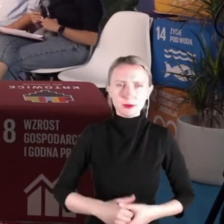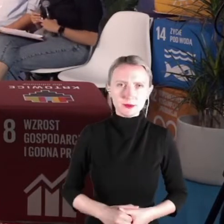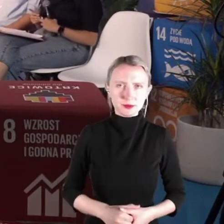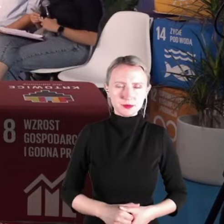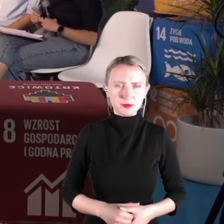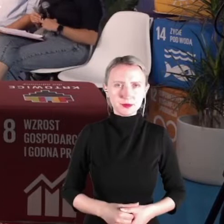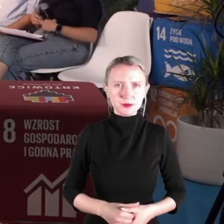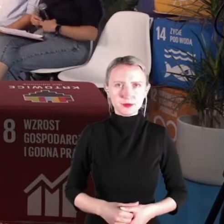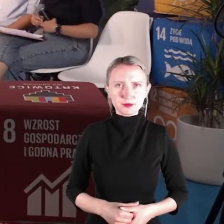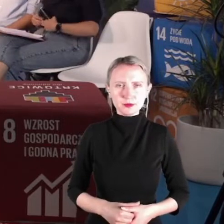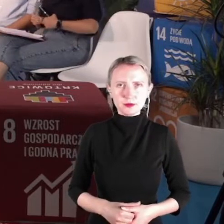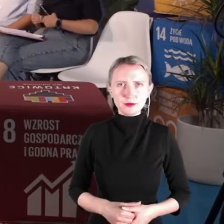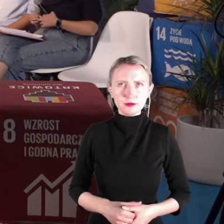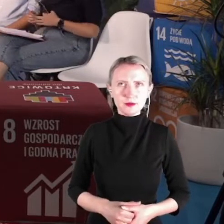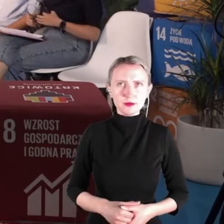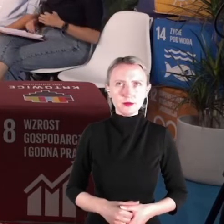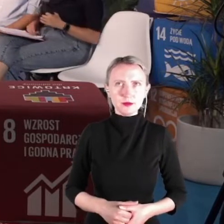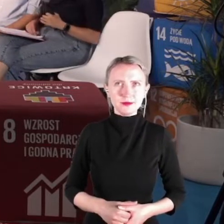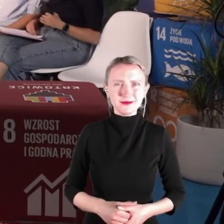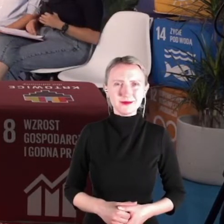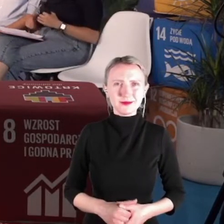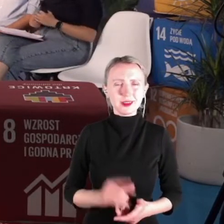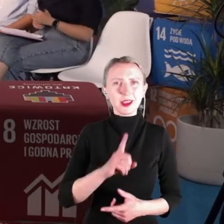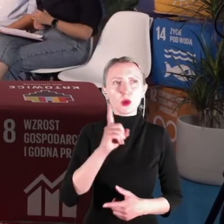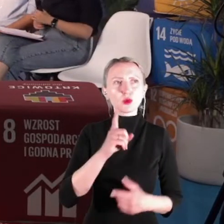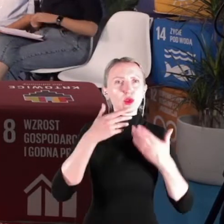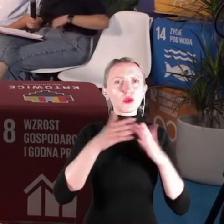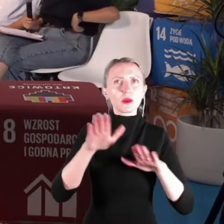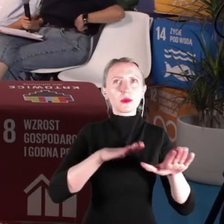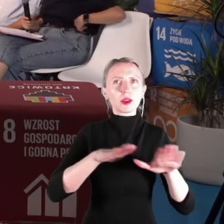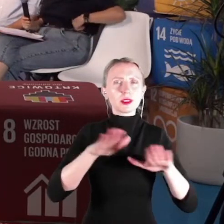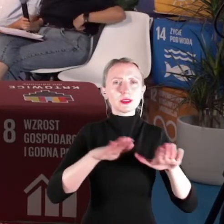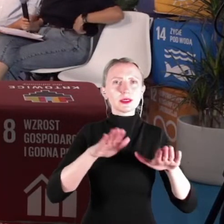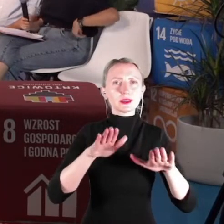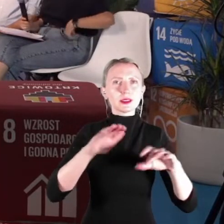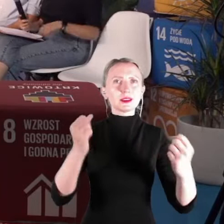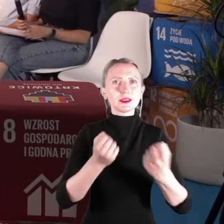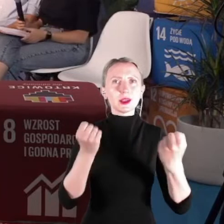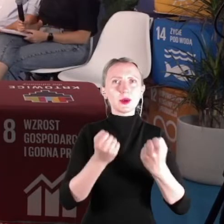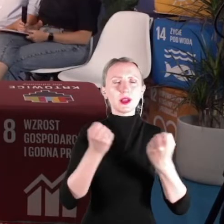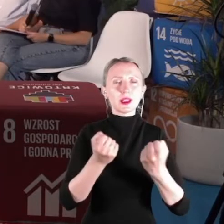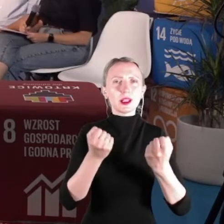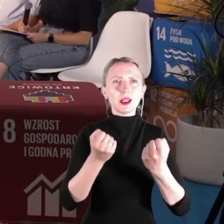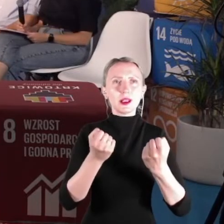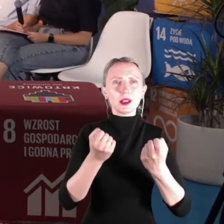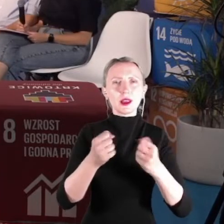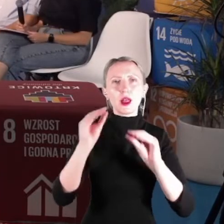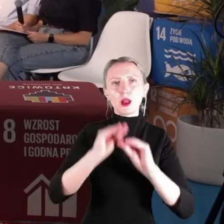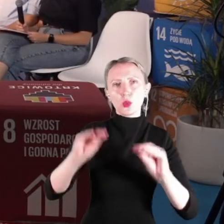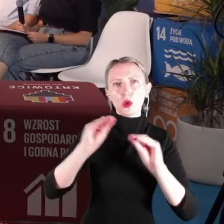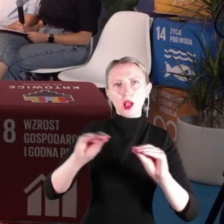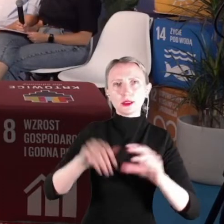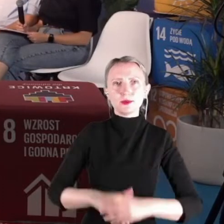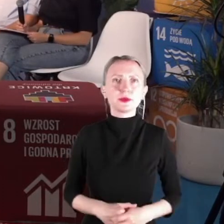for cultural and educational activities. This dream is a big one and needs many helping hands. Please help us to build